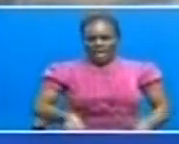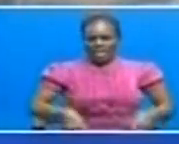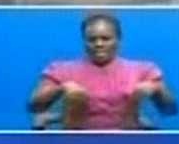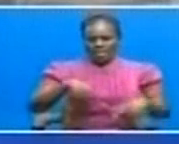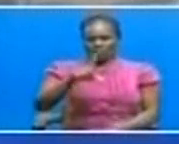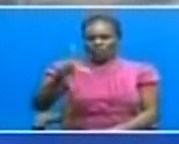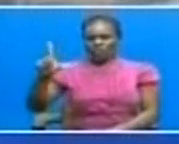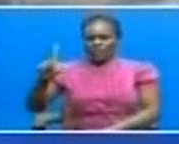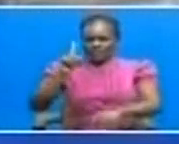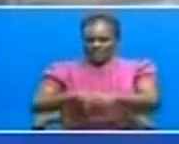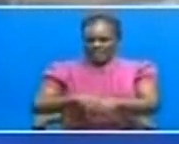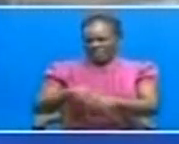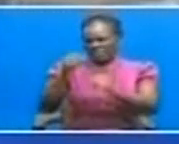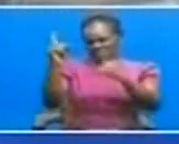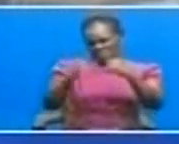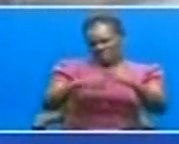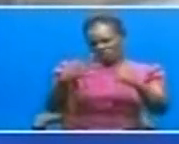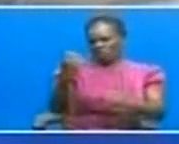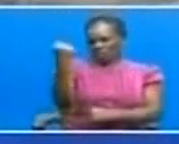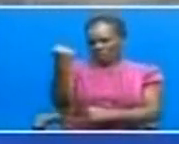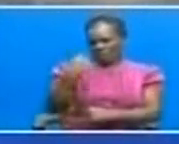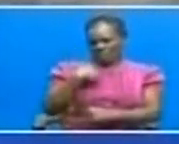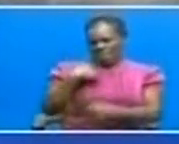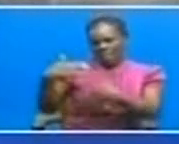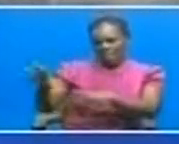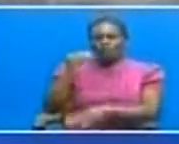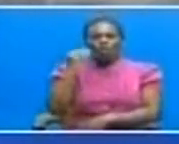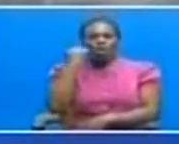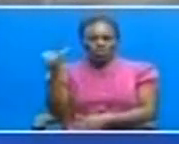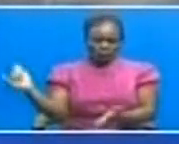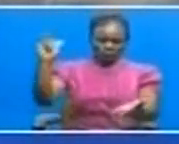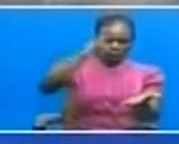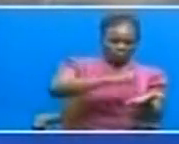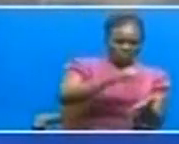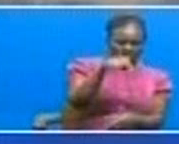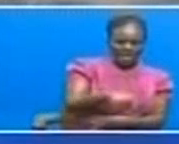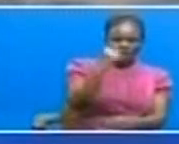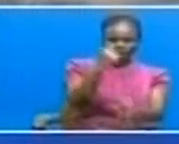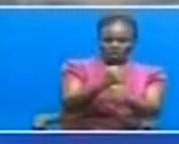Na mkanga saa 12 ama saa 11. Na wanafikanga hapa